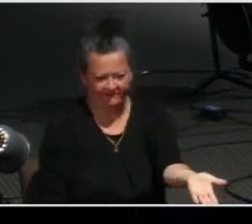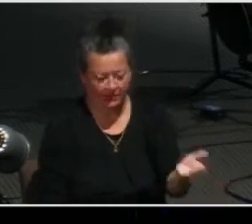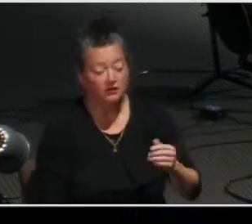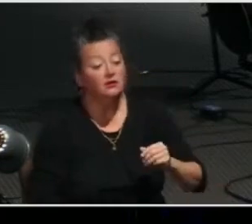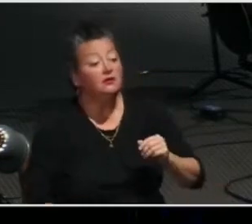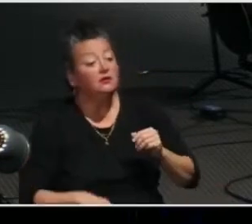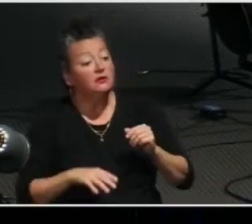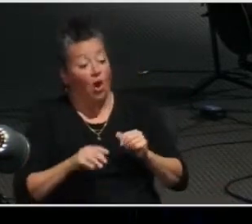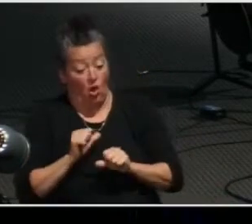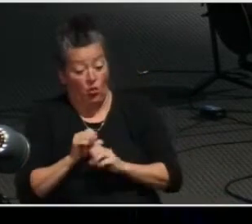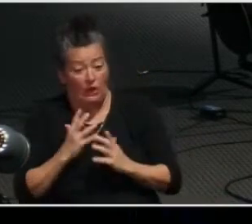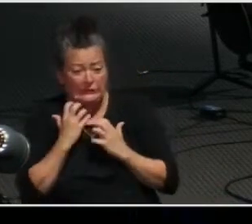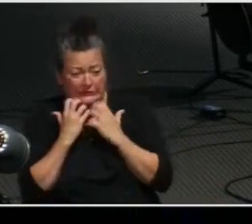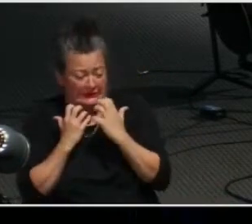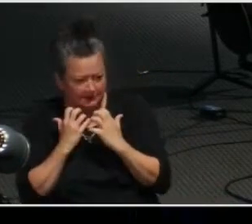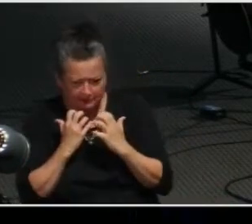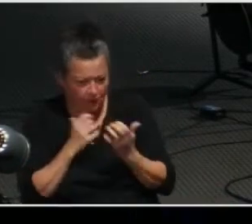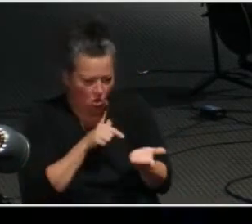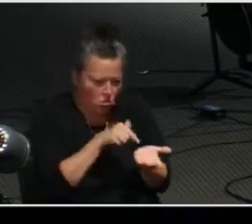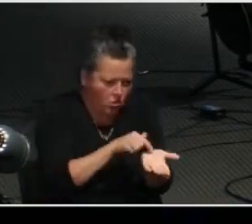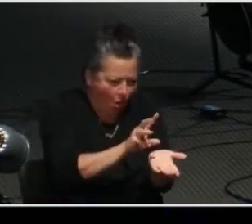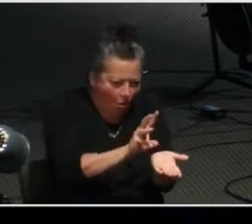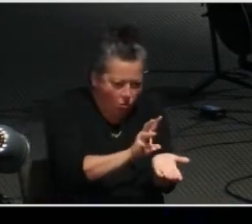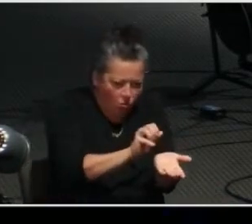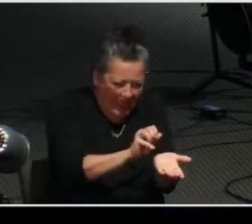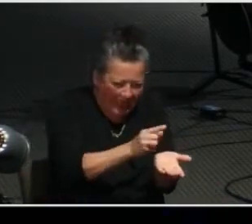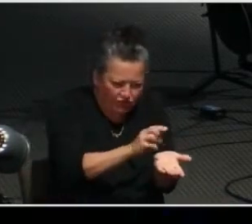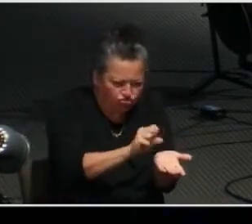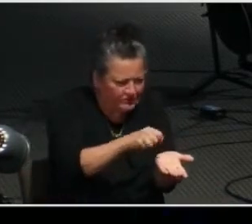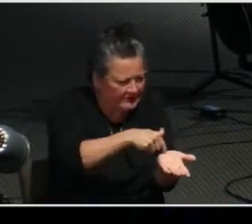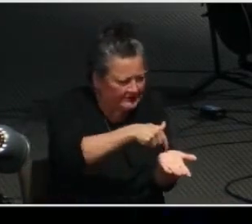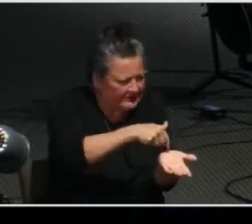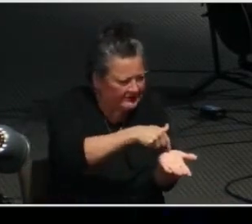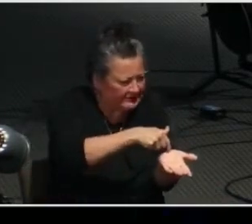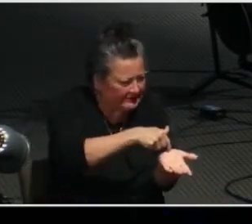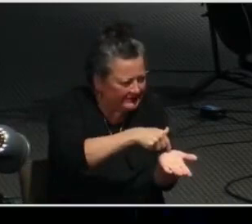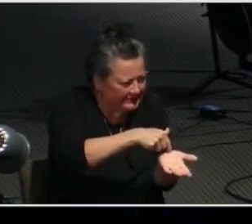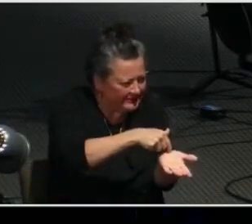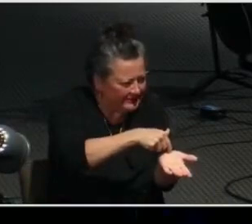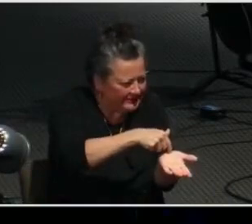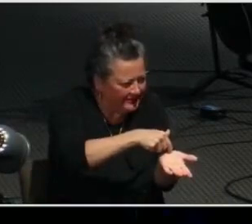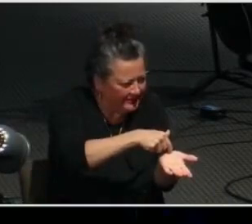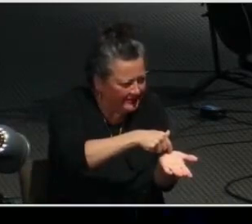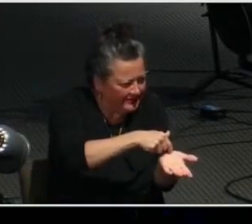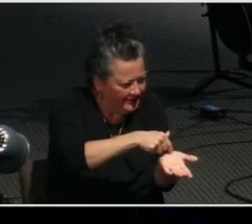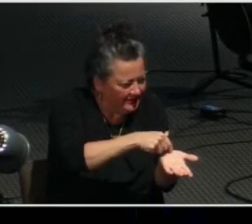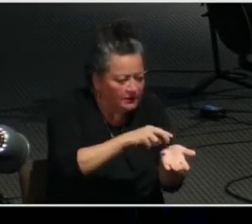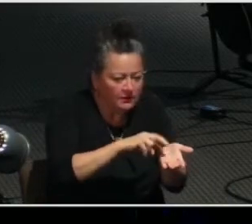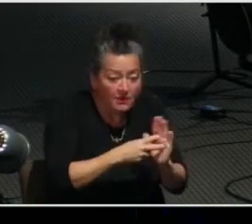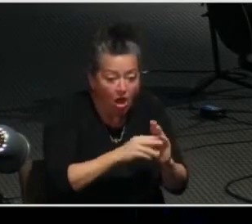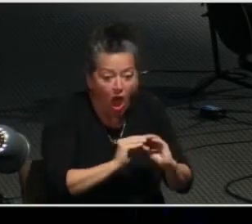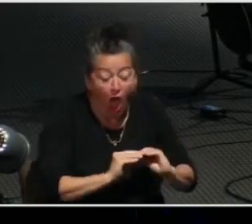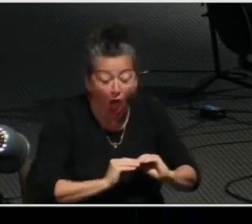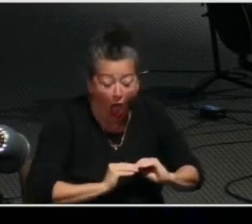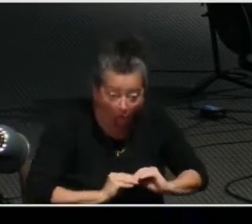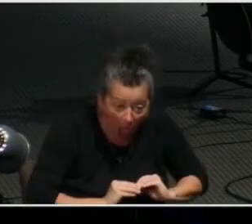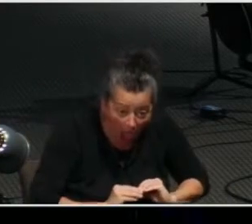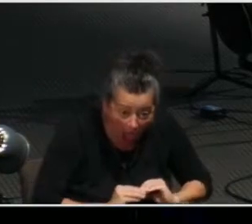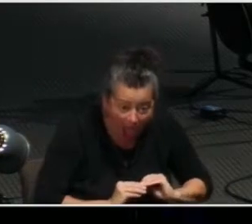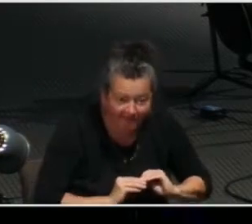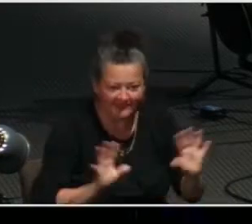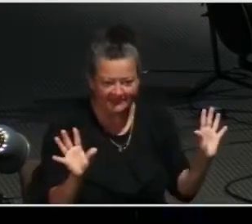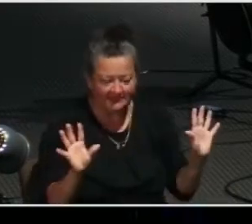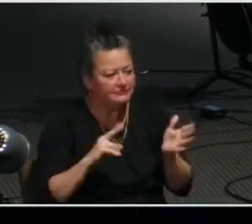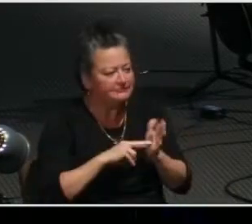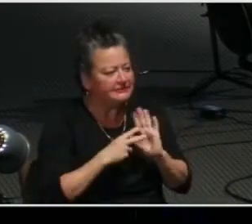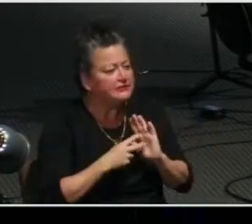simply by mentioning the wages, how much they were, they would be obviously unfair,